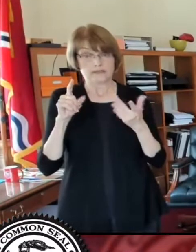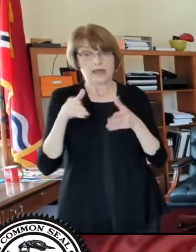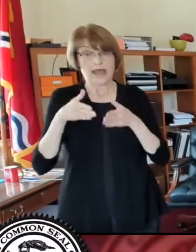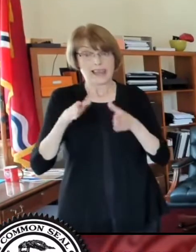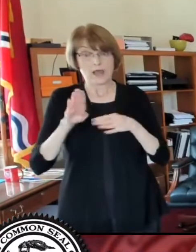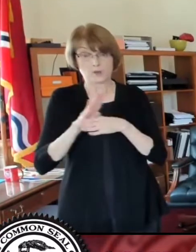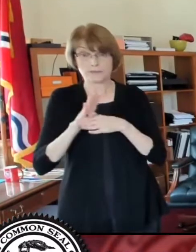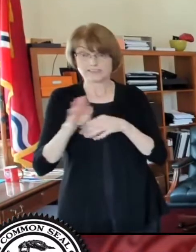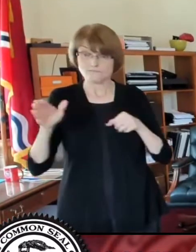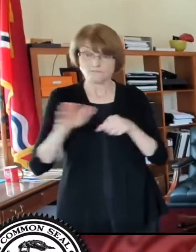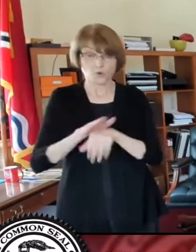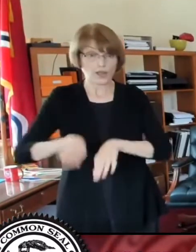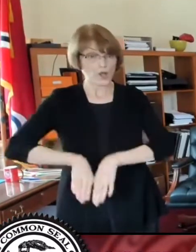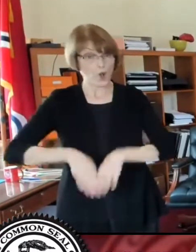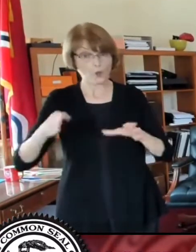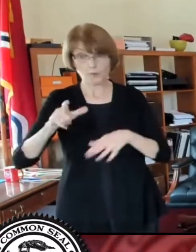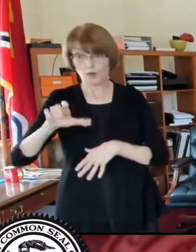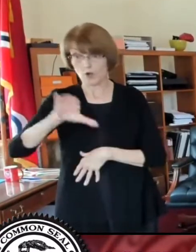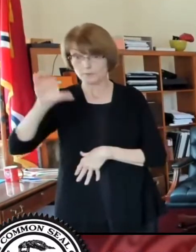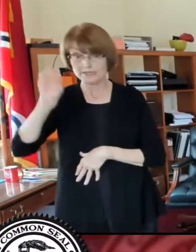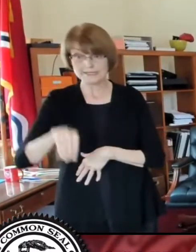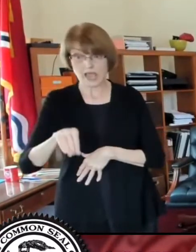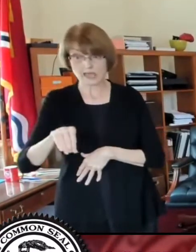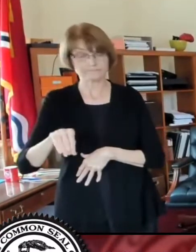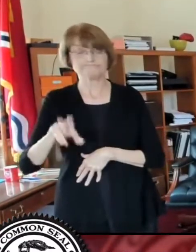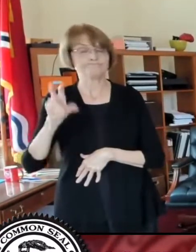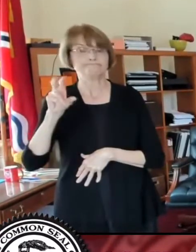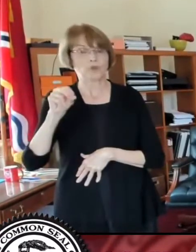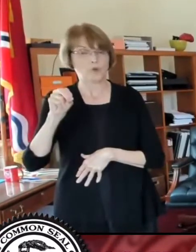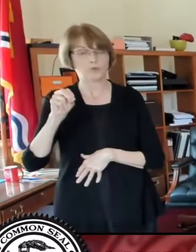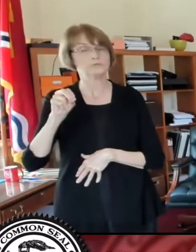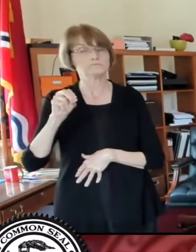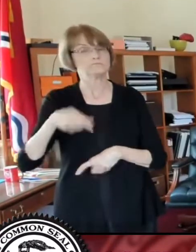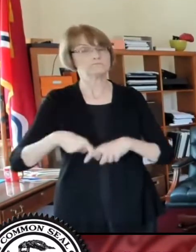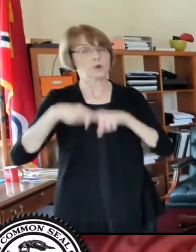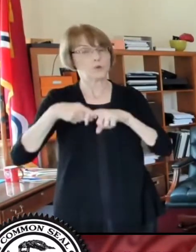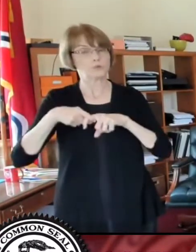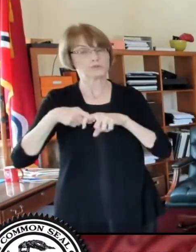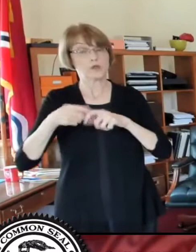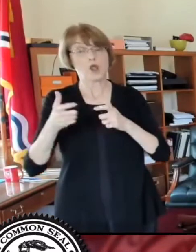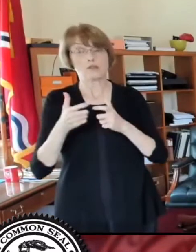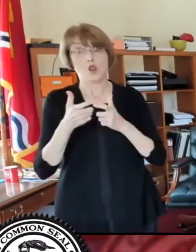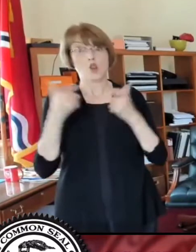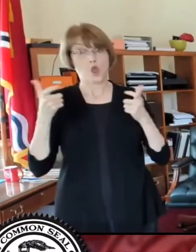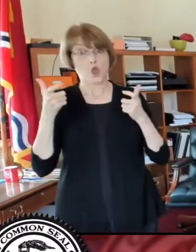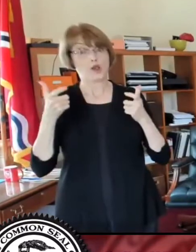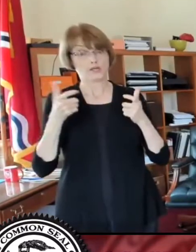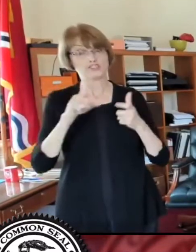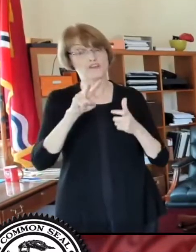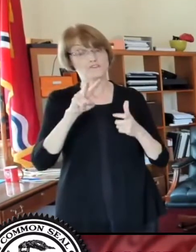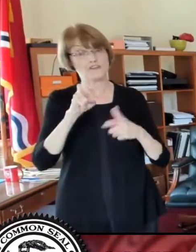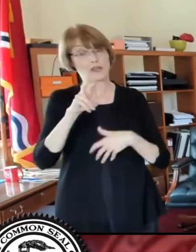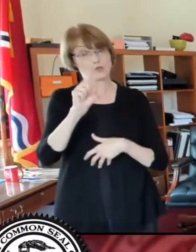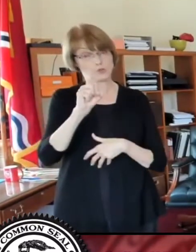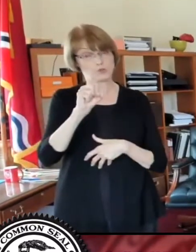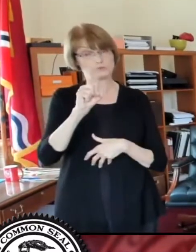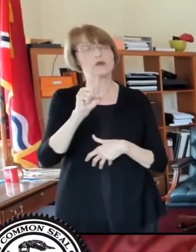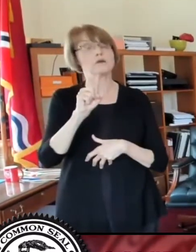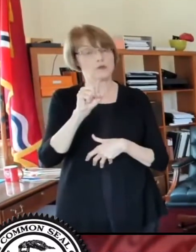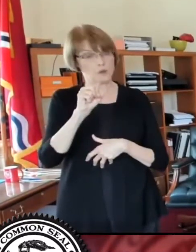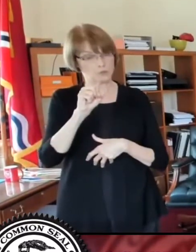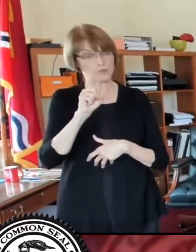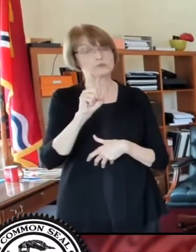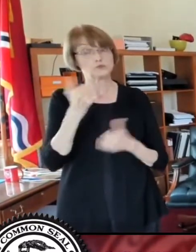allowing businesses to open to a higher level. Large venues were going to be able to open to